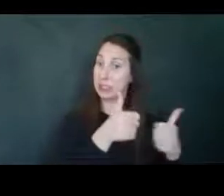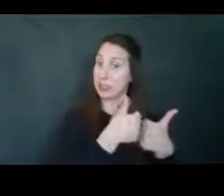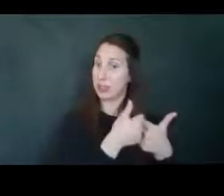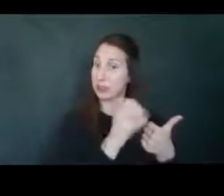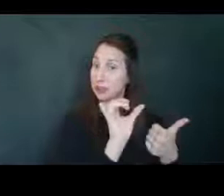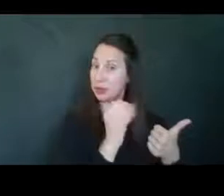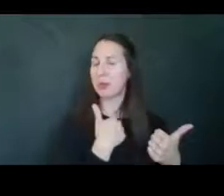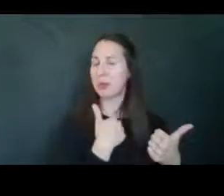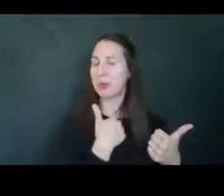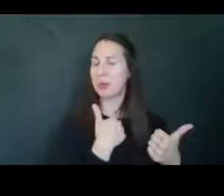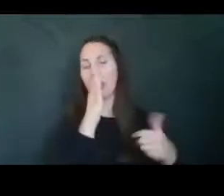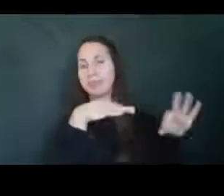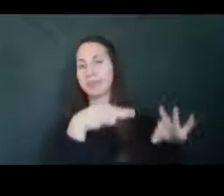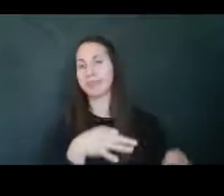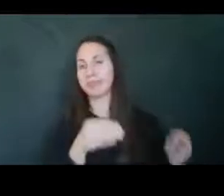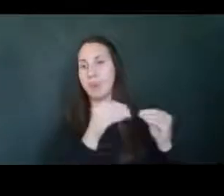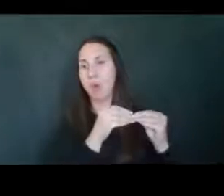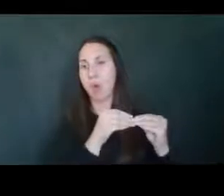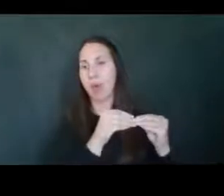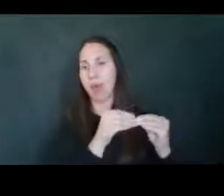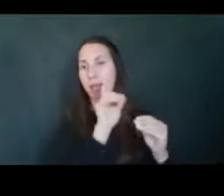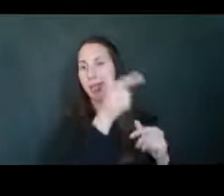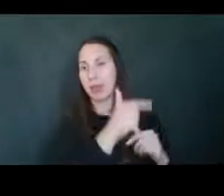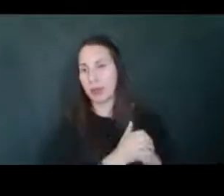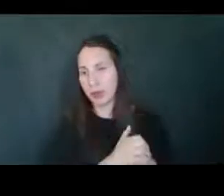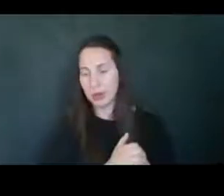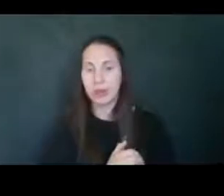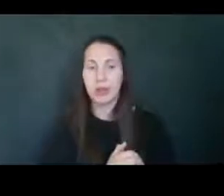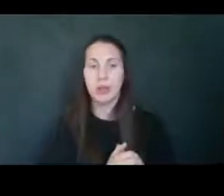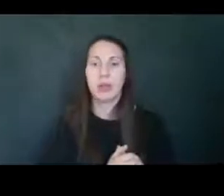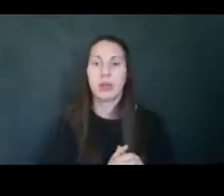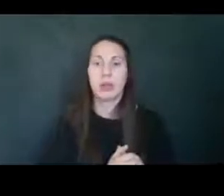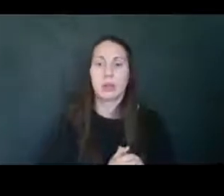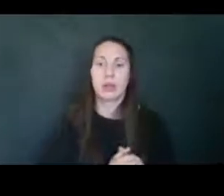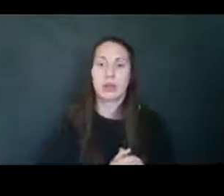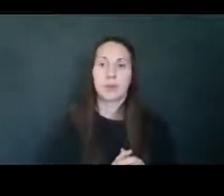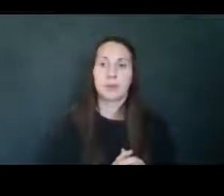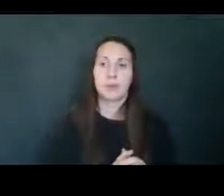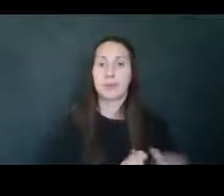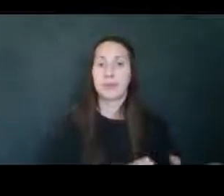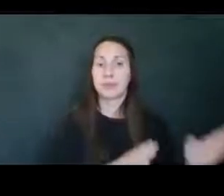of who we didn't address and who wasn't invited to the Hamer Cause table.